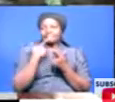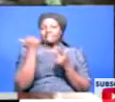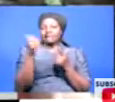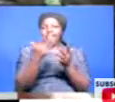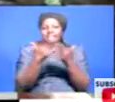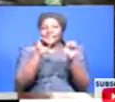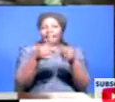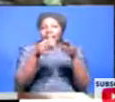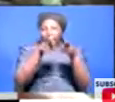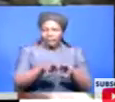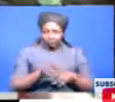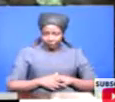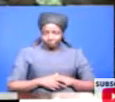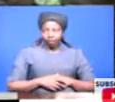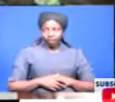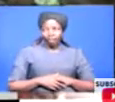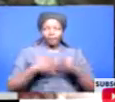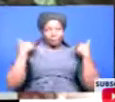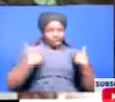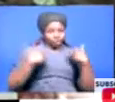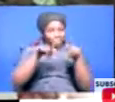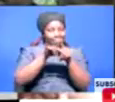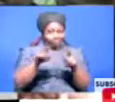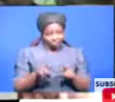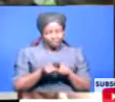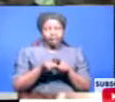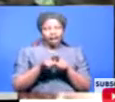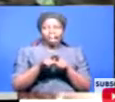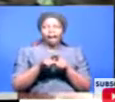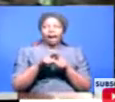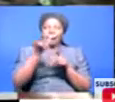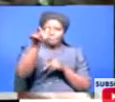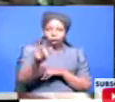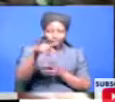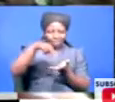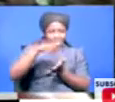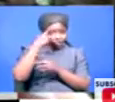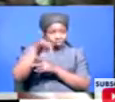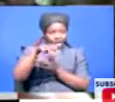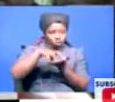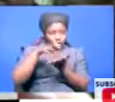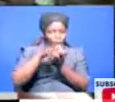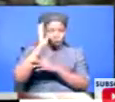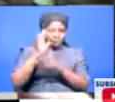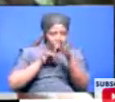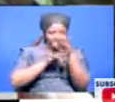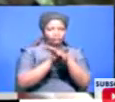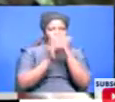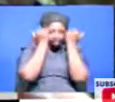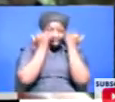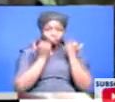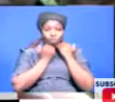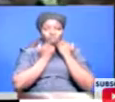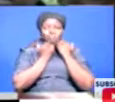inaweza fanyika. Na mimi kama mkombeaji kwa hii kiti nitaenda kotini. Tutaenda kotini